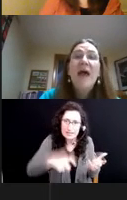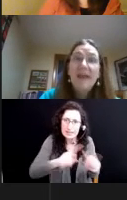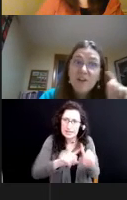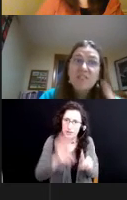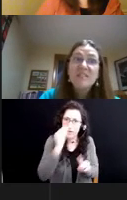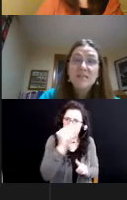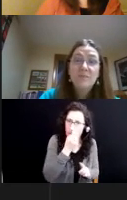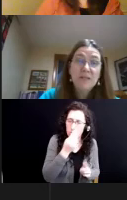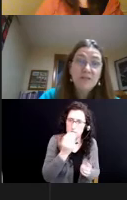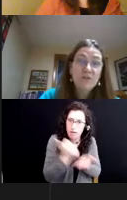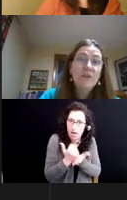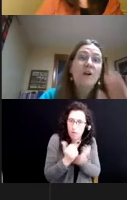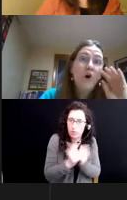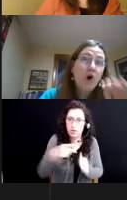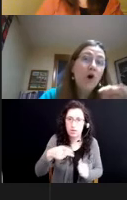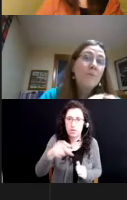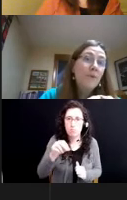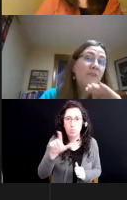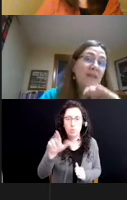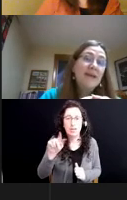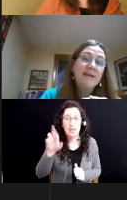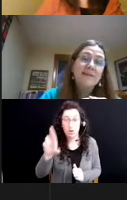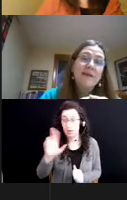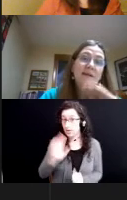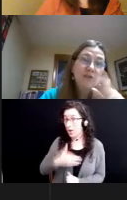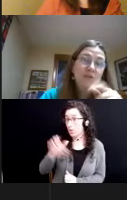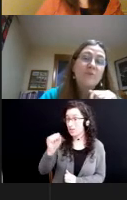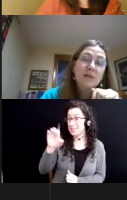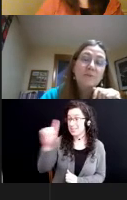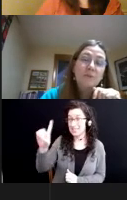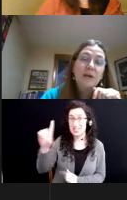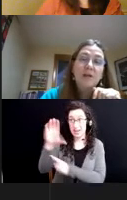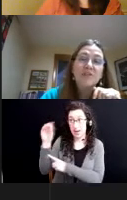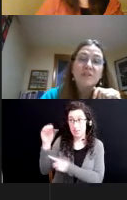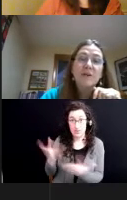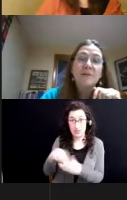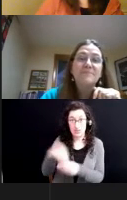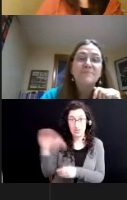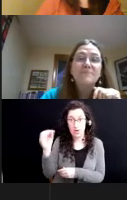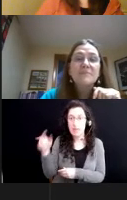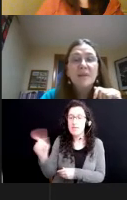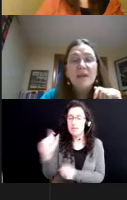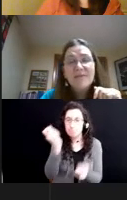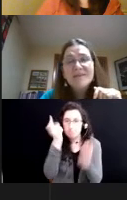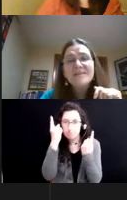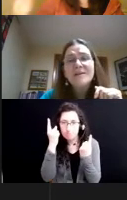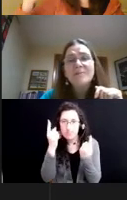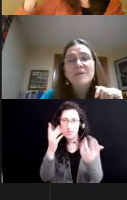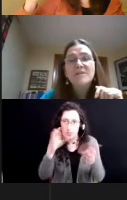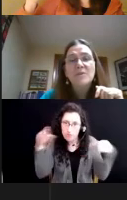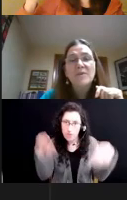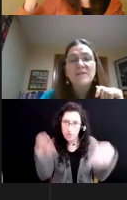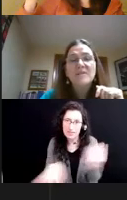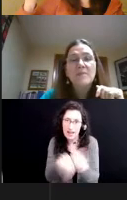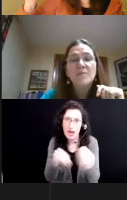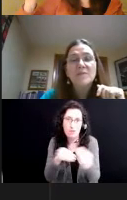philosophy. And our seed companies in Oregon are on board. They get it. And so they're becoming more ecologically minded. And this